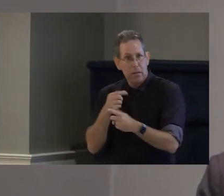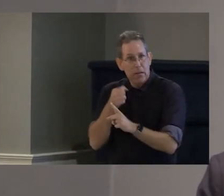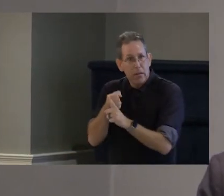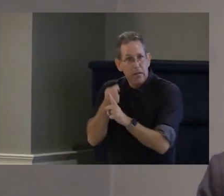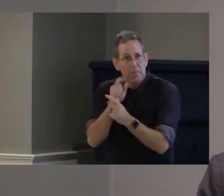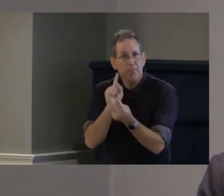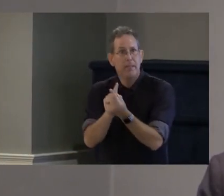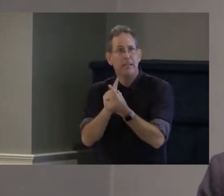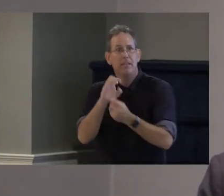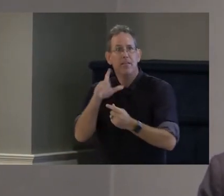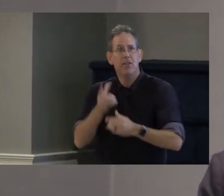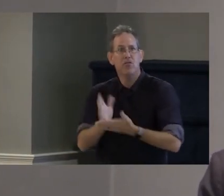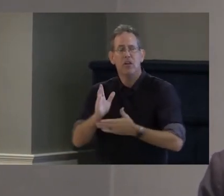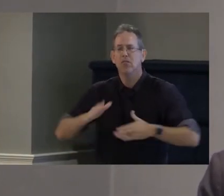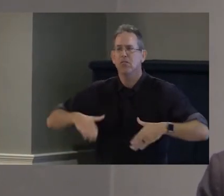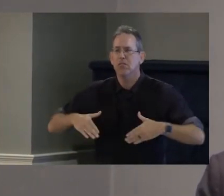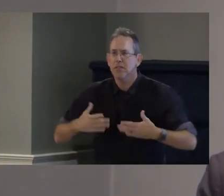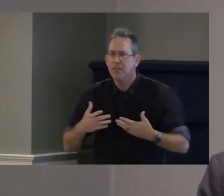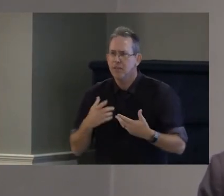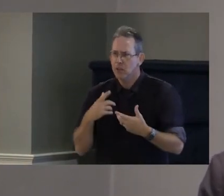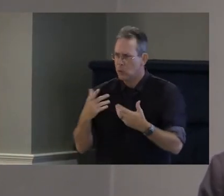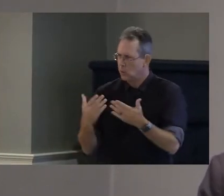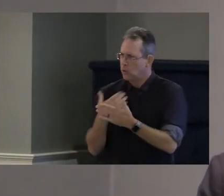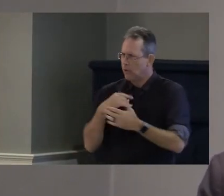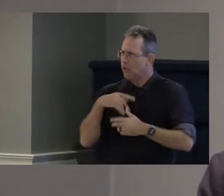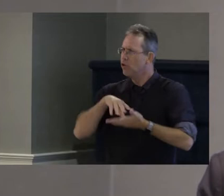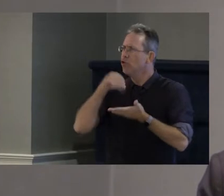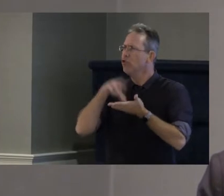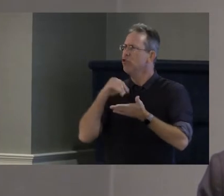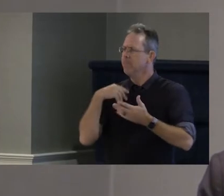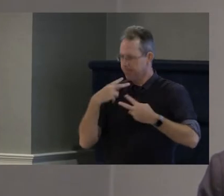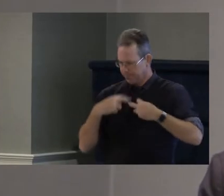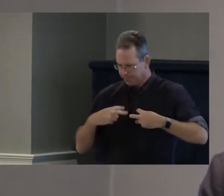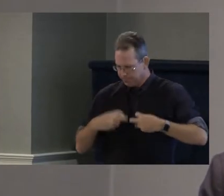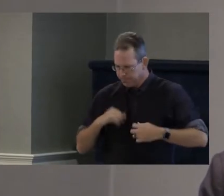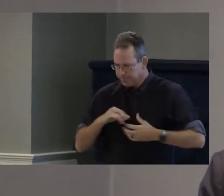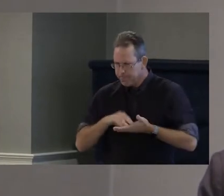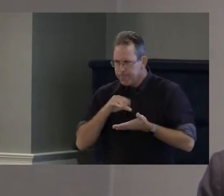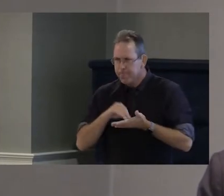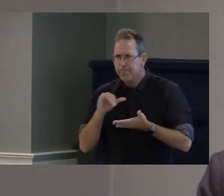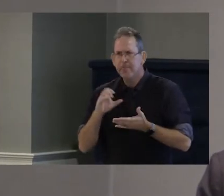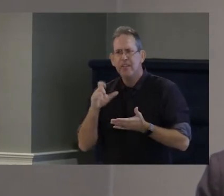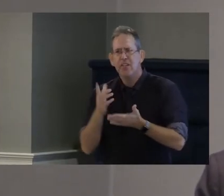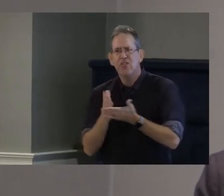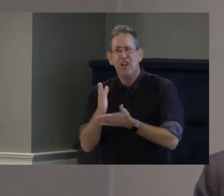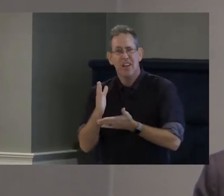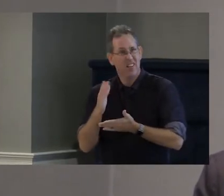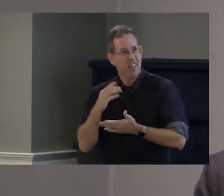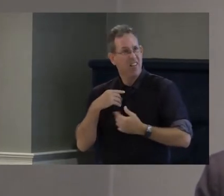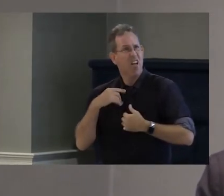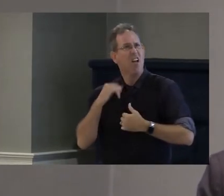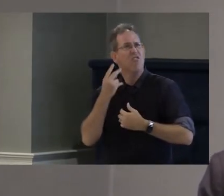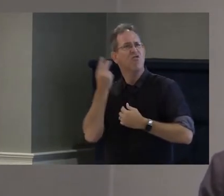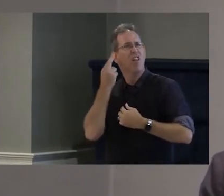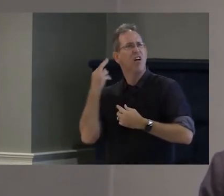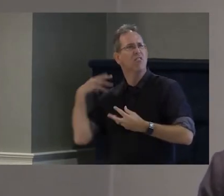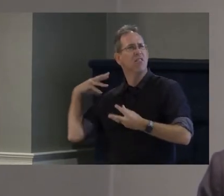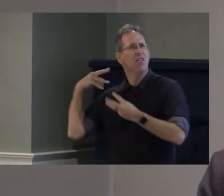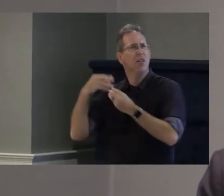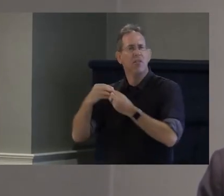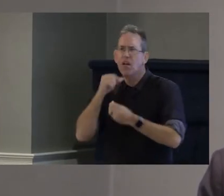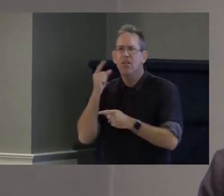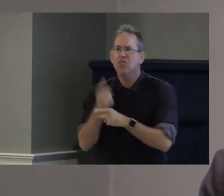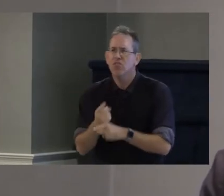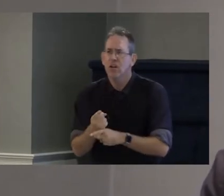sort of renewed scrutiny that is somehow permissible. It's not permissible. I mean, I think that we all need to continue